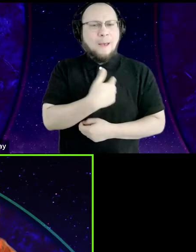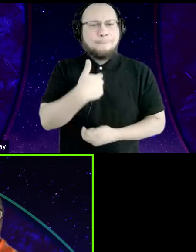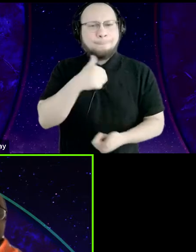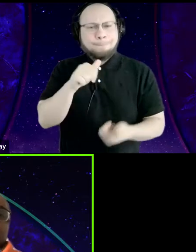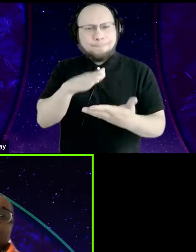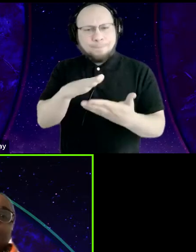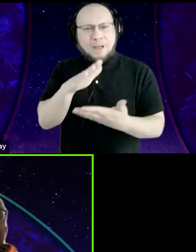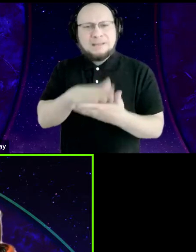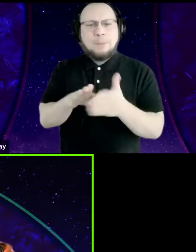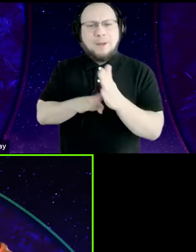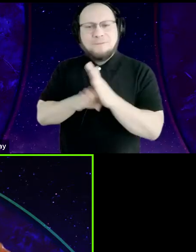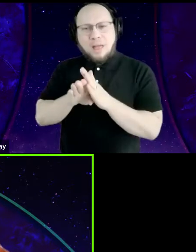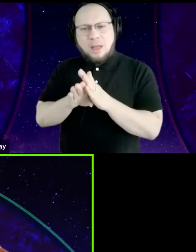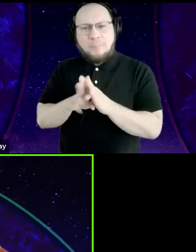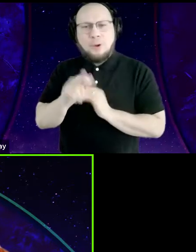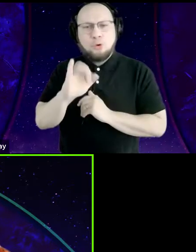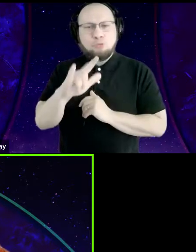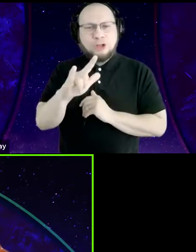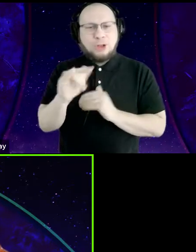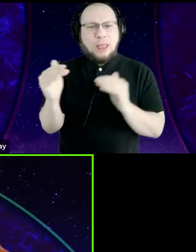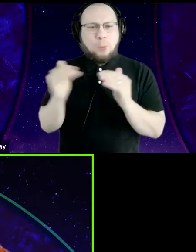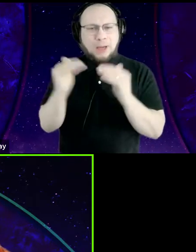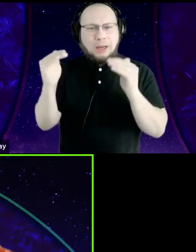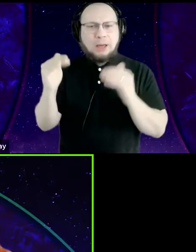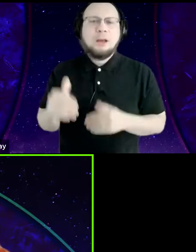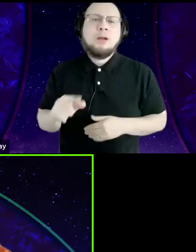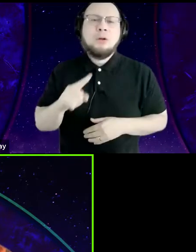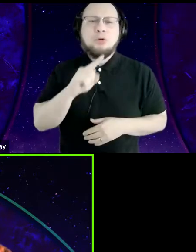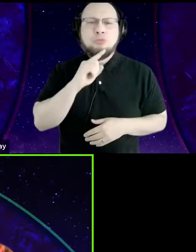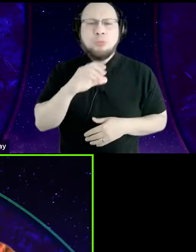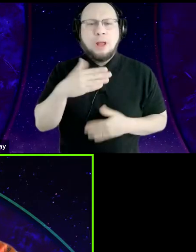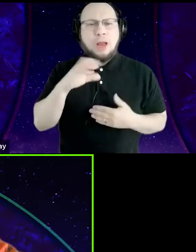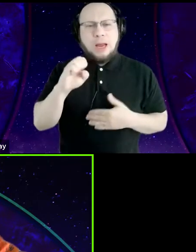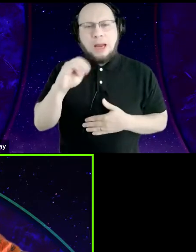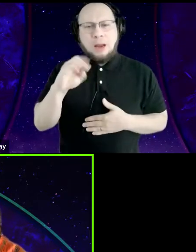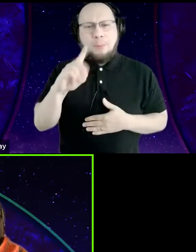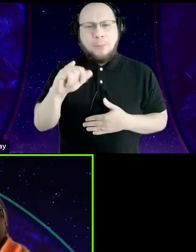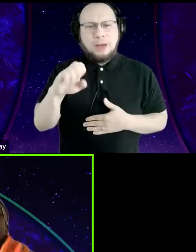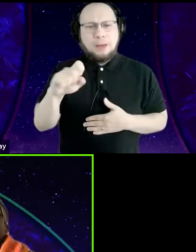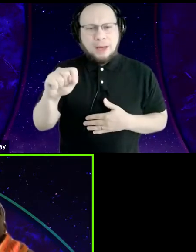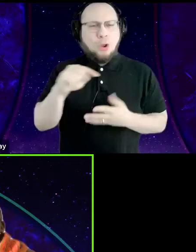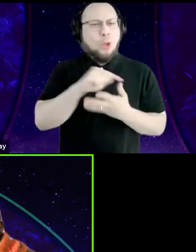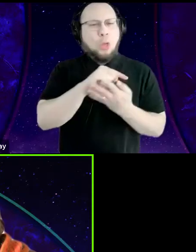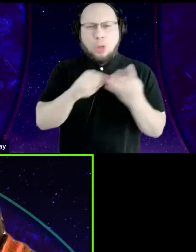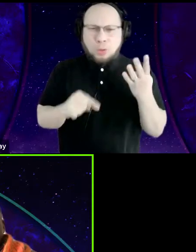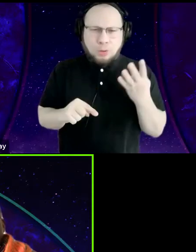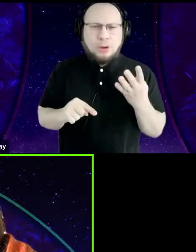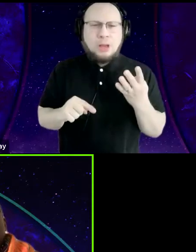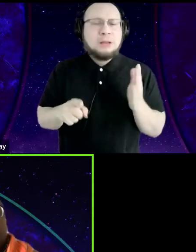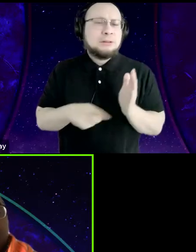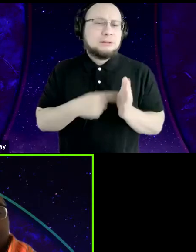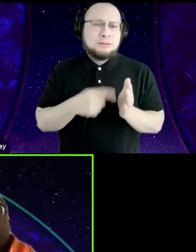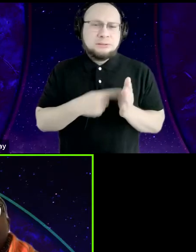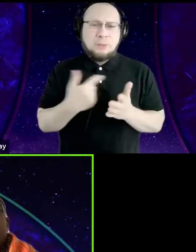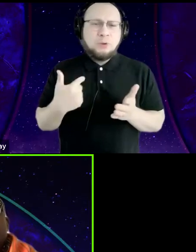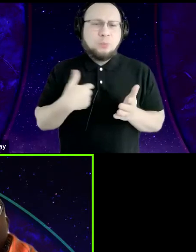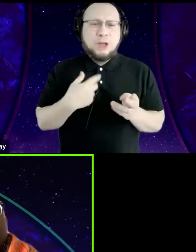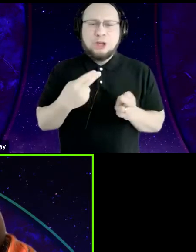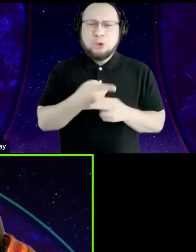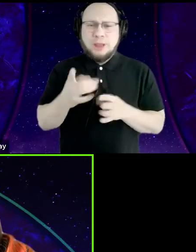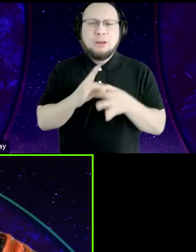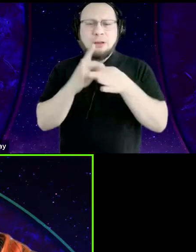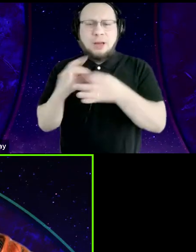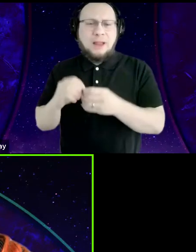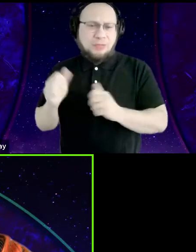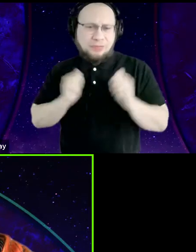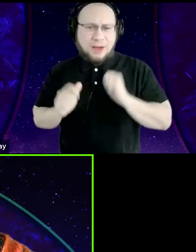development, racial equity, somatic embodiment, all of those things. And oftentimes the vehicles I'll use to do that are theater, of course, but it's